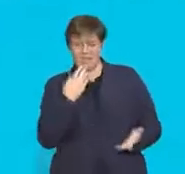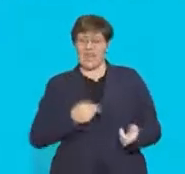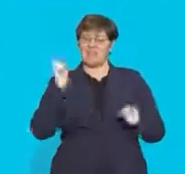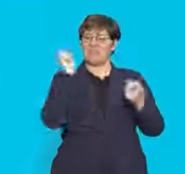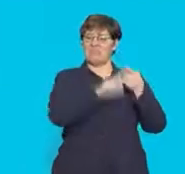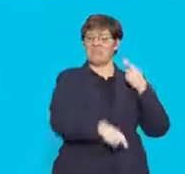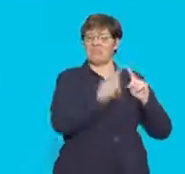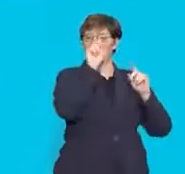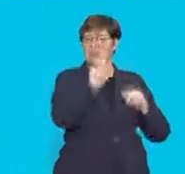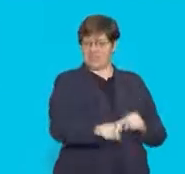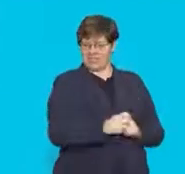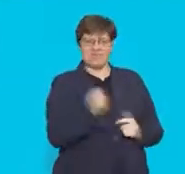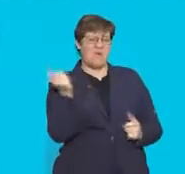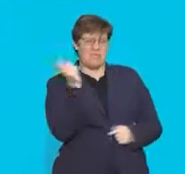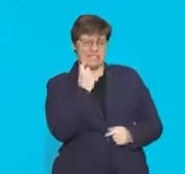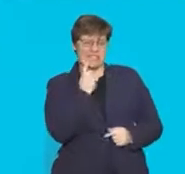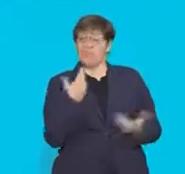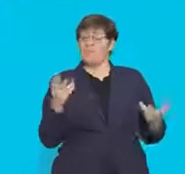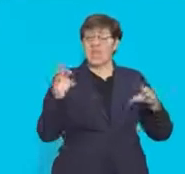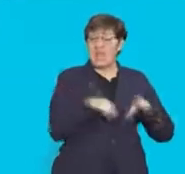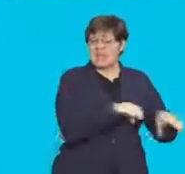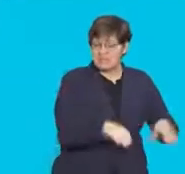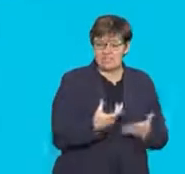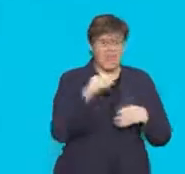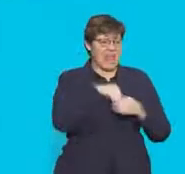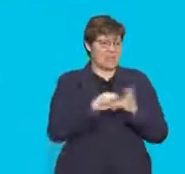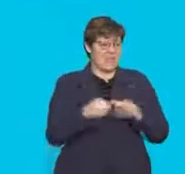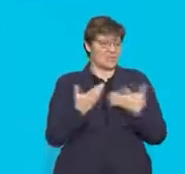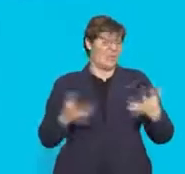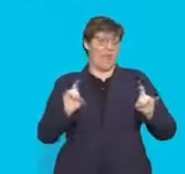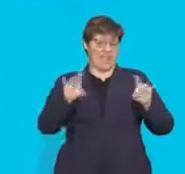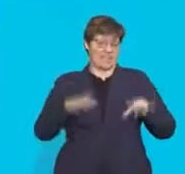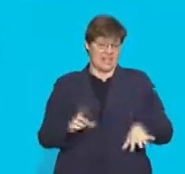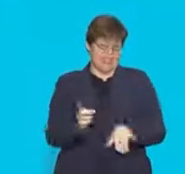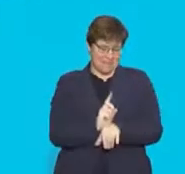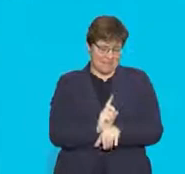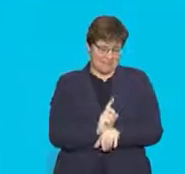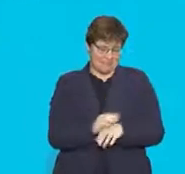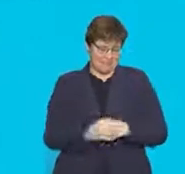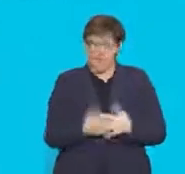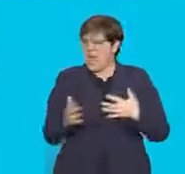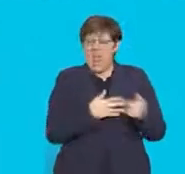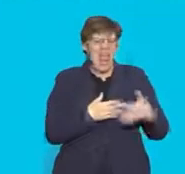ace this type of question in an activity, in the classroom, or in an exam, or